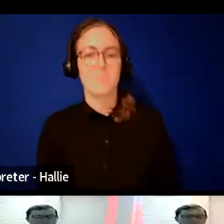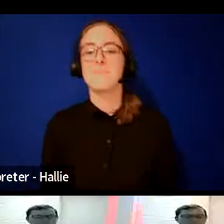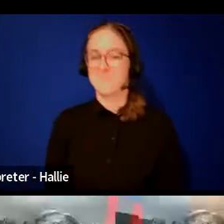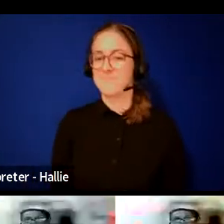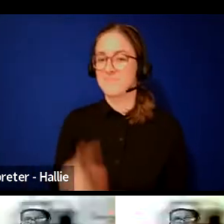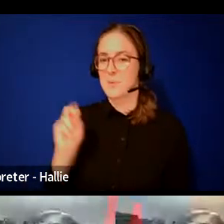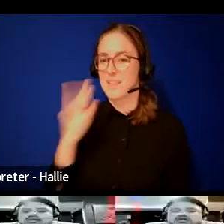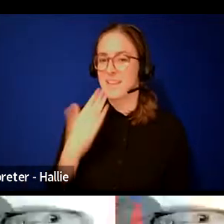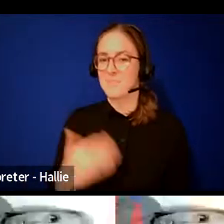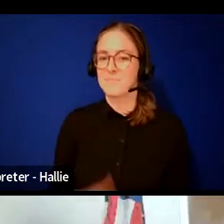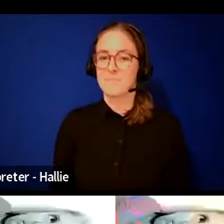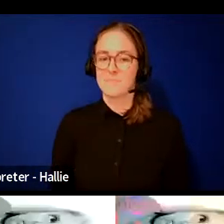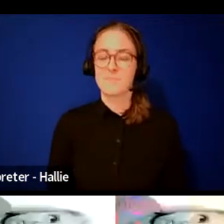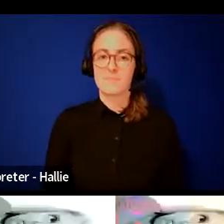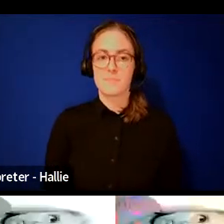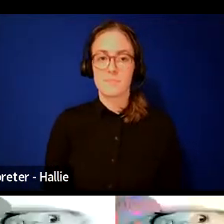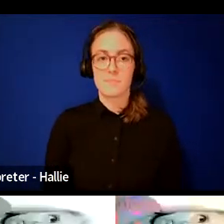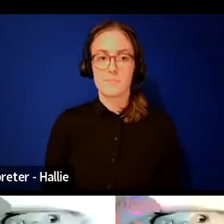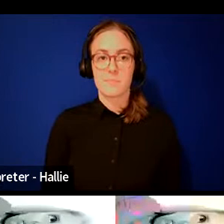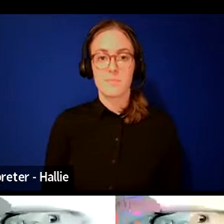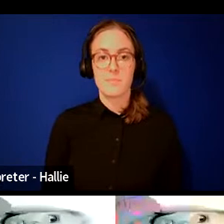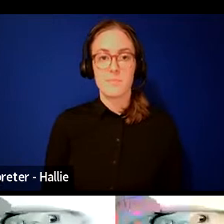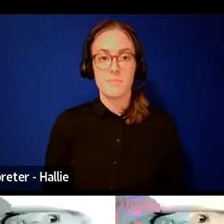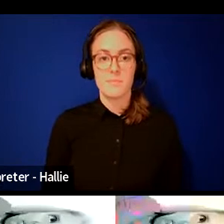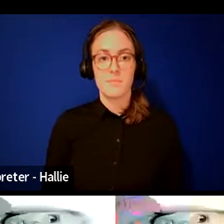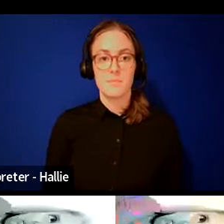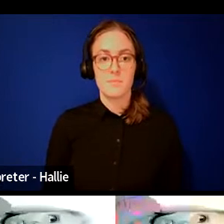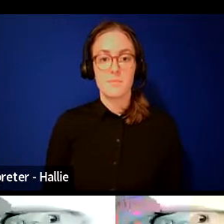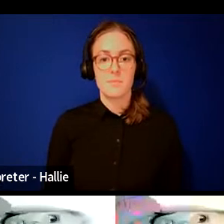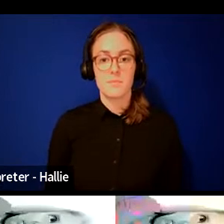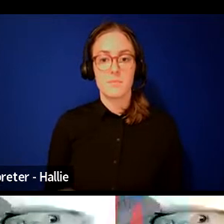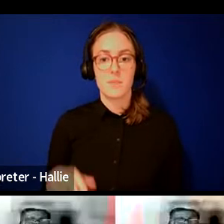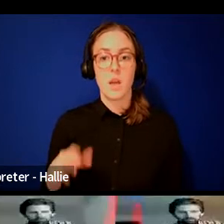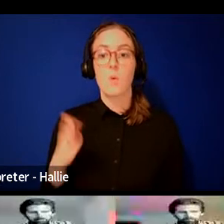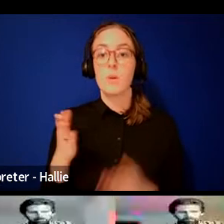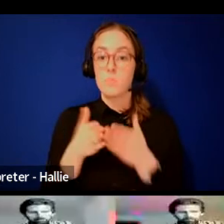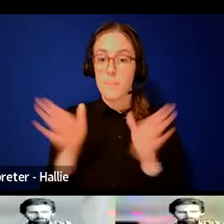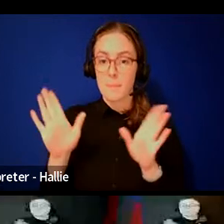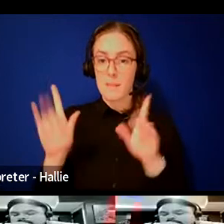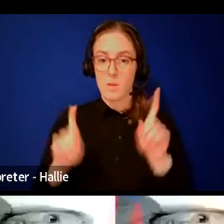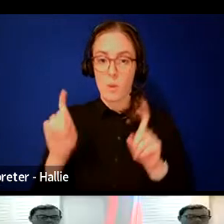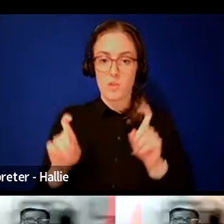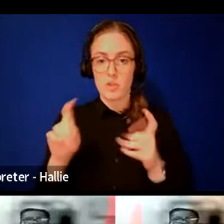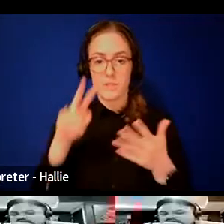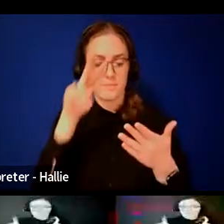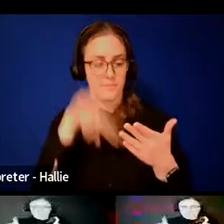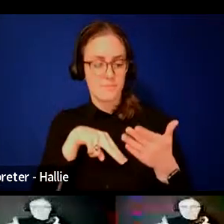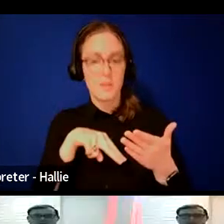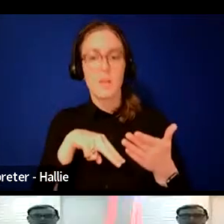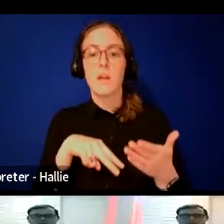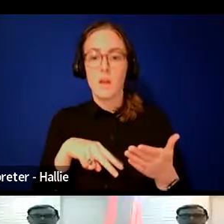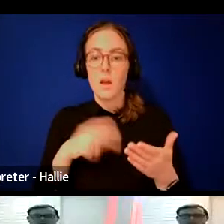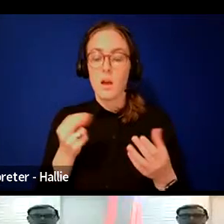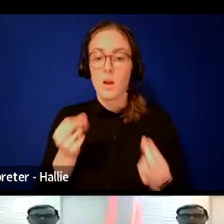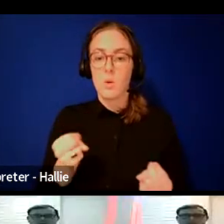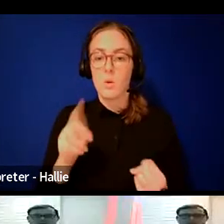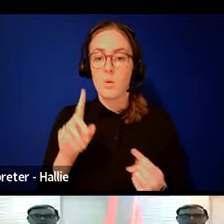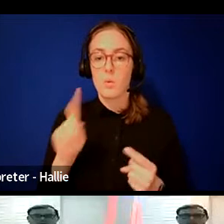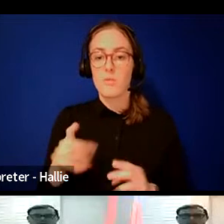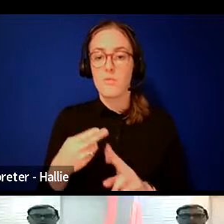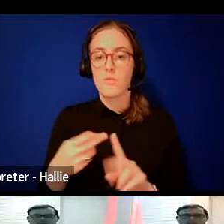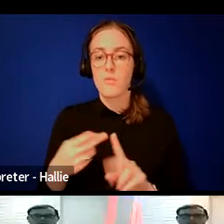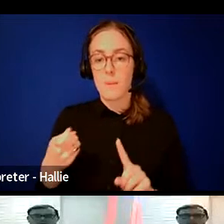you. Thank you. Um, looking at the questions from the public, just a quick question from Skip